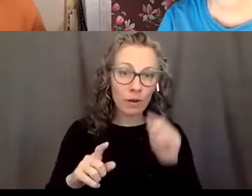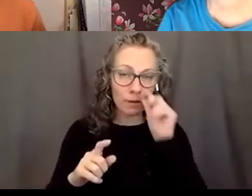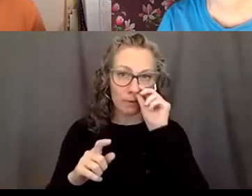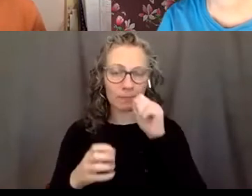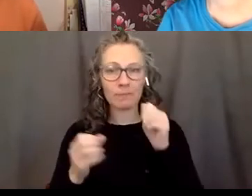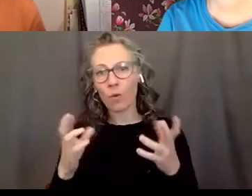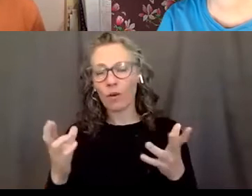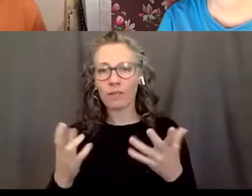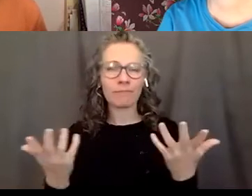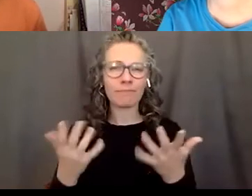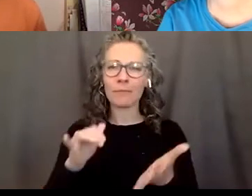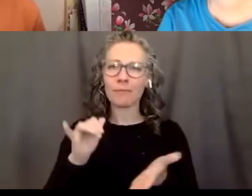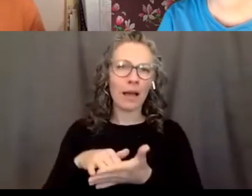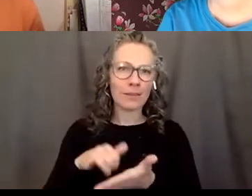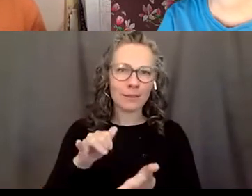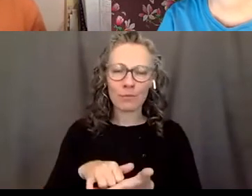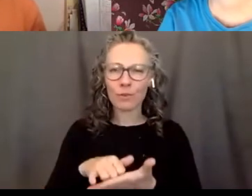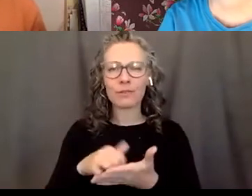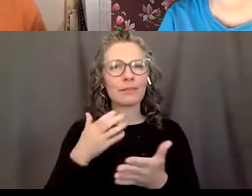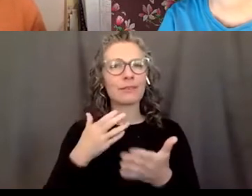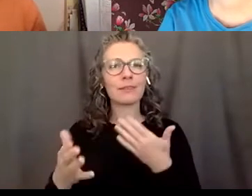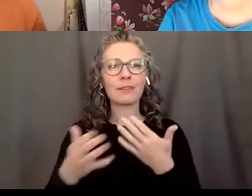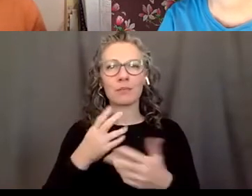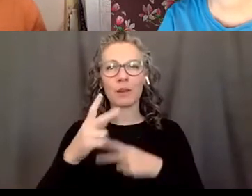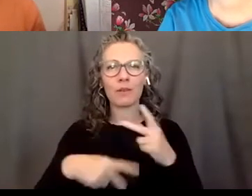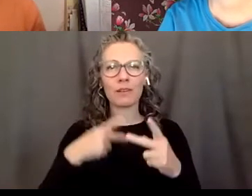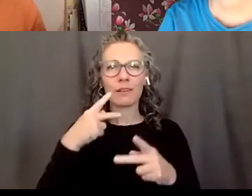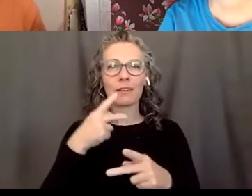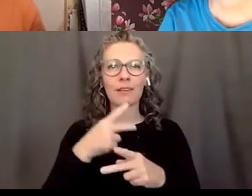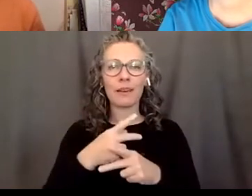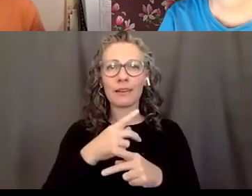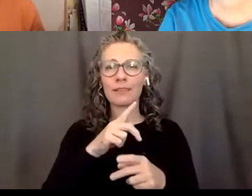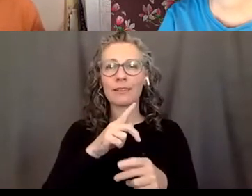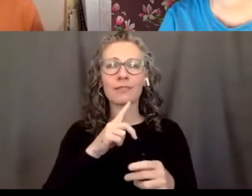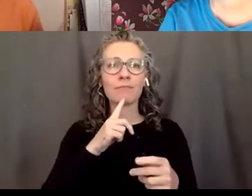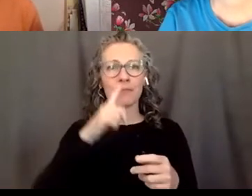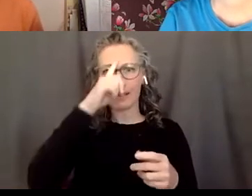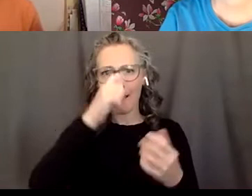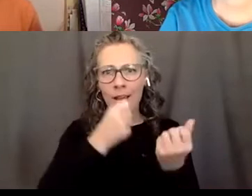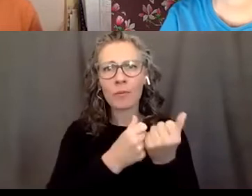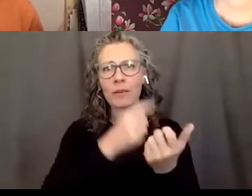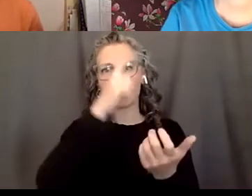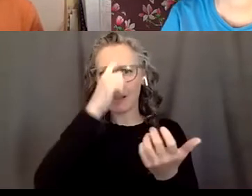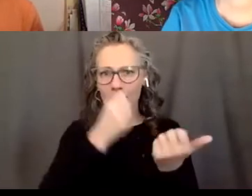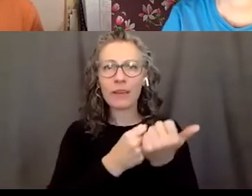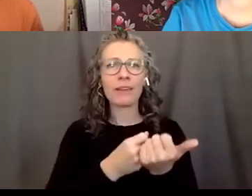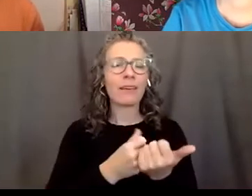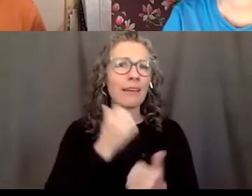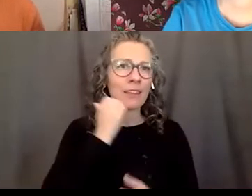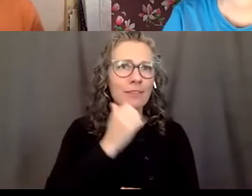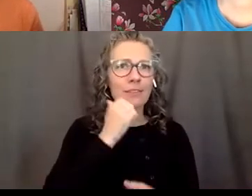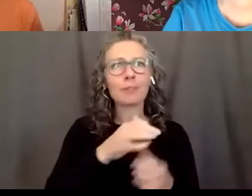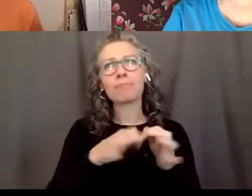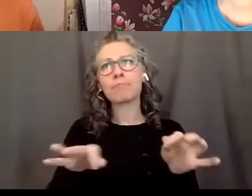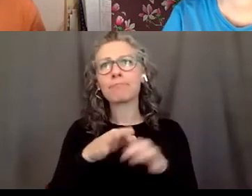no way. It's no matter what kind of affirmation I put every day, I speak it so many times, but it